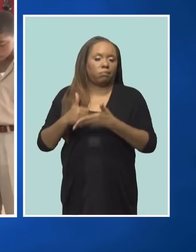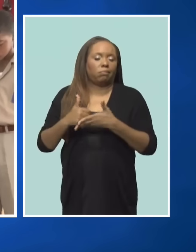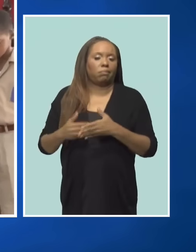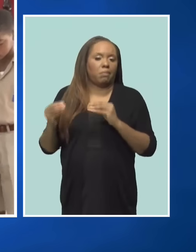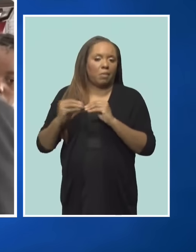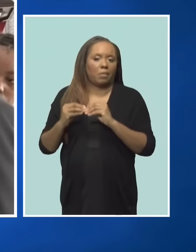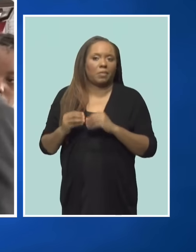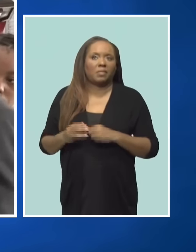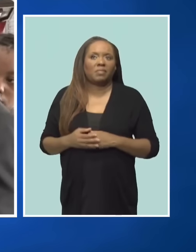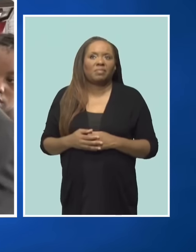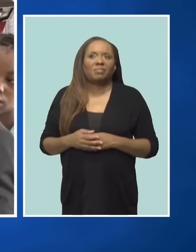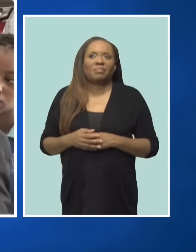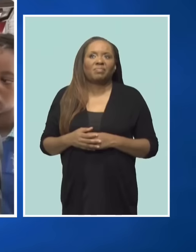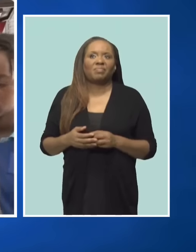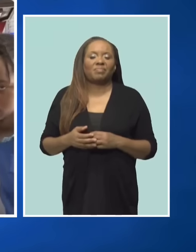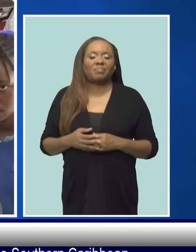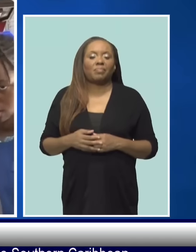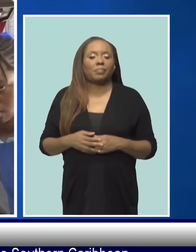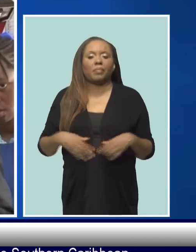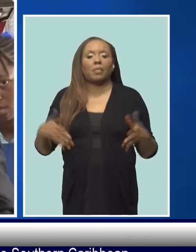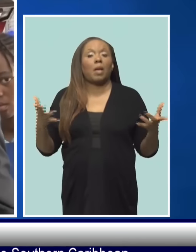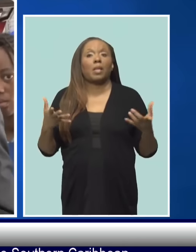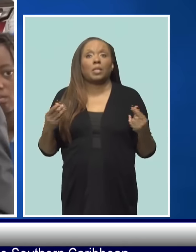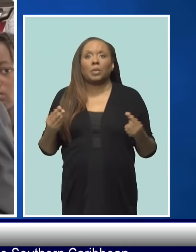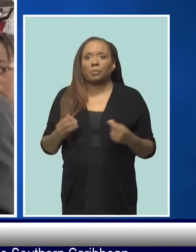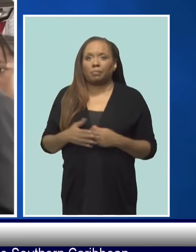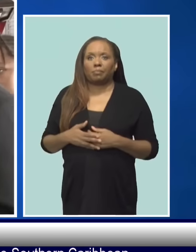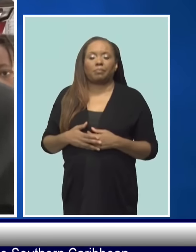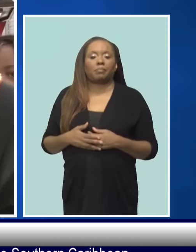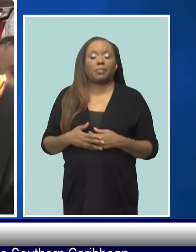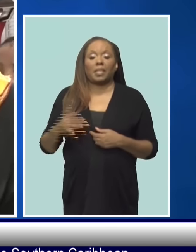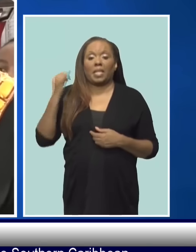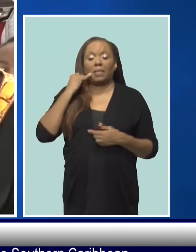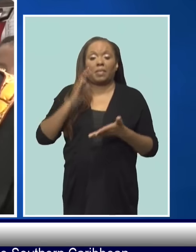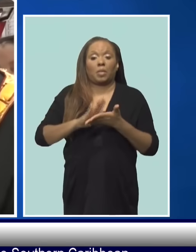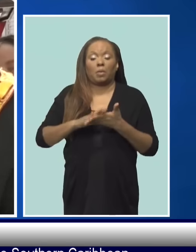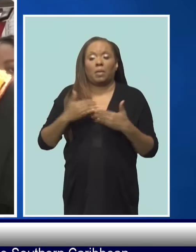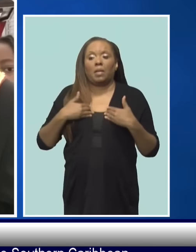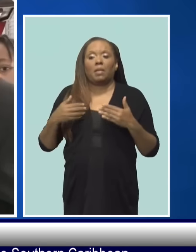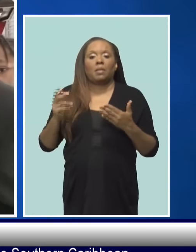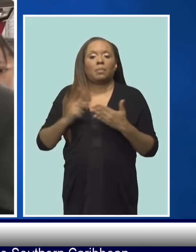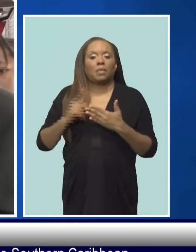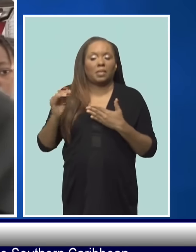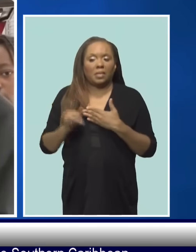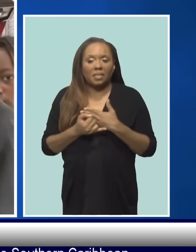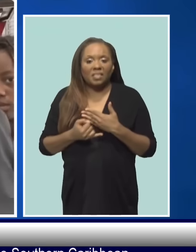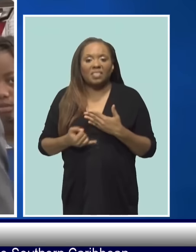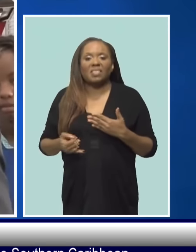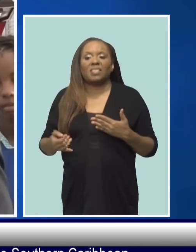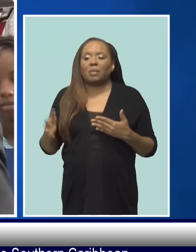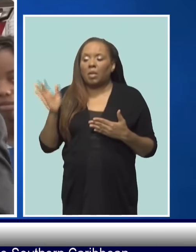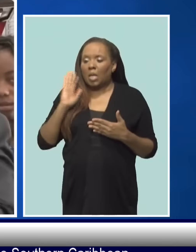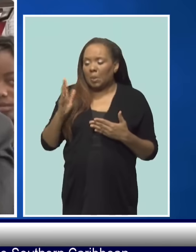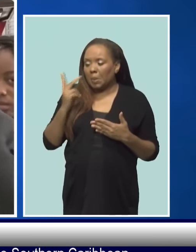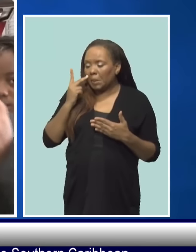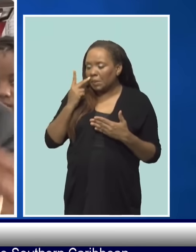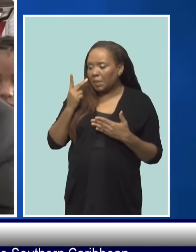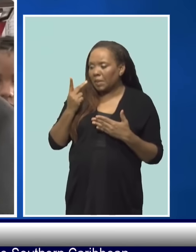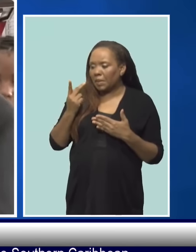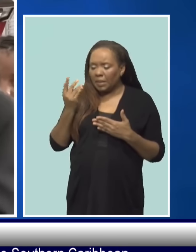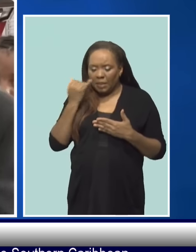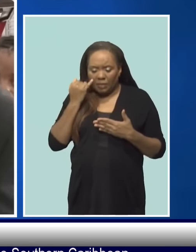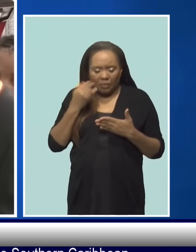further. What they will do is they will identify projects from time to time, and we will look at, the funds we have, and we are now into really